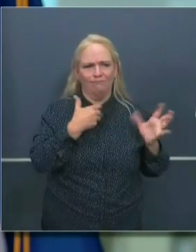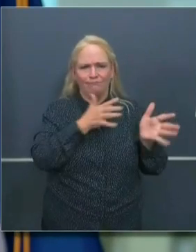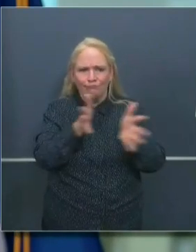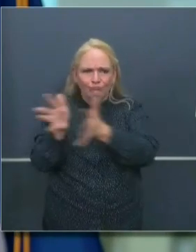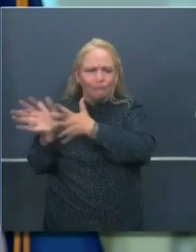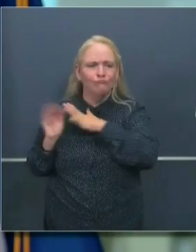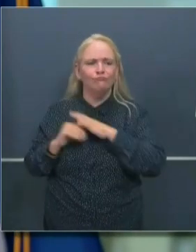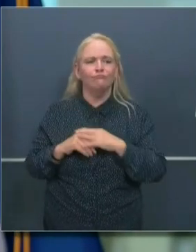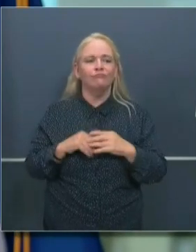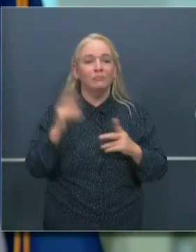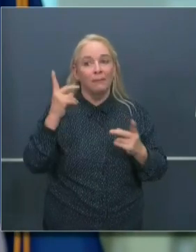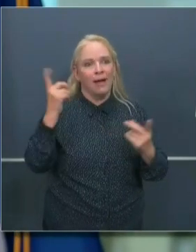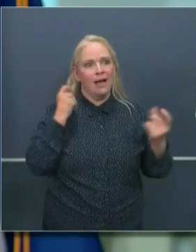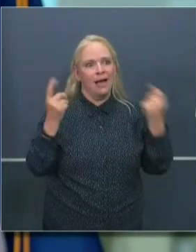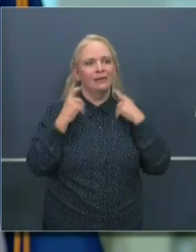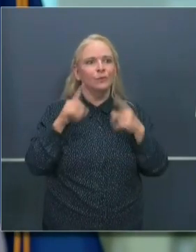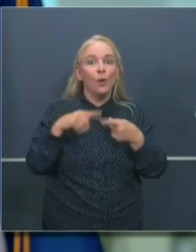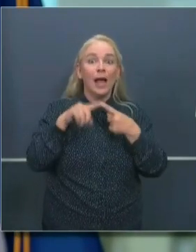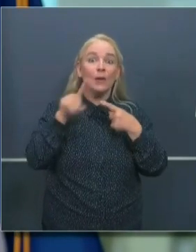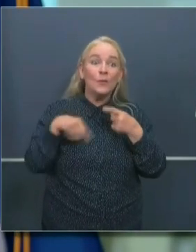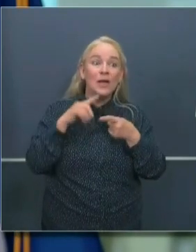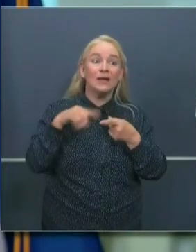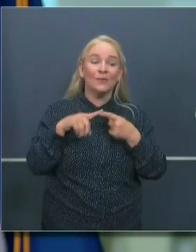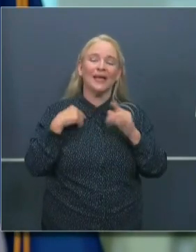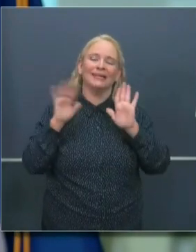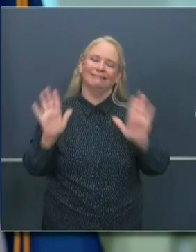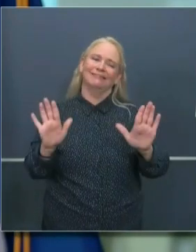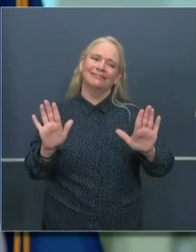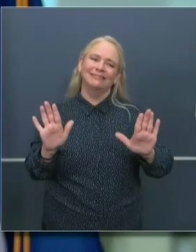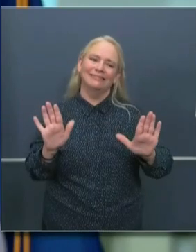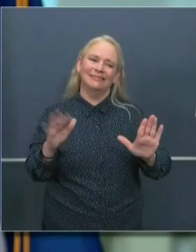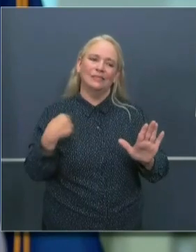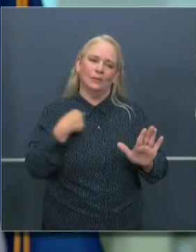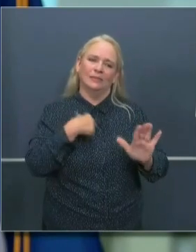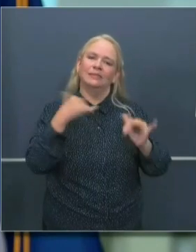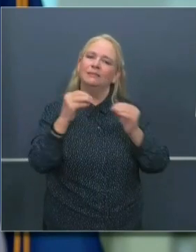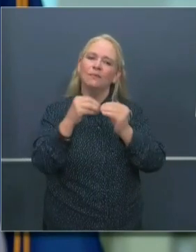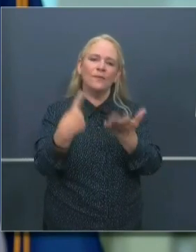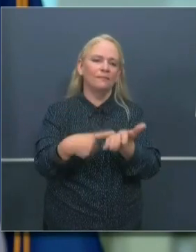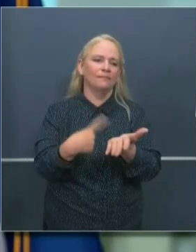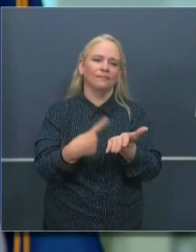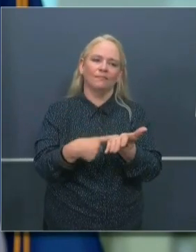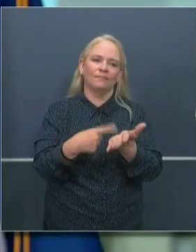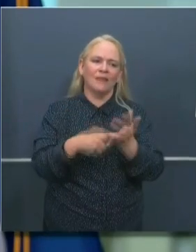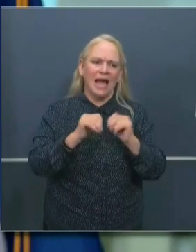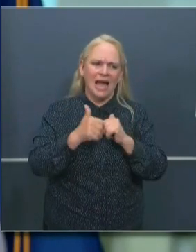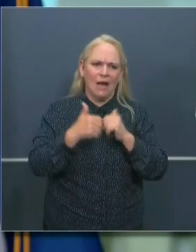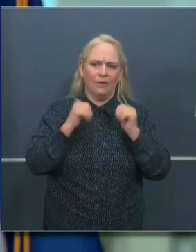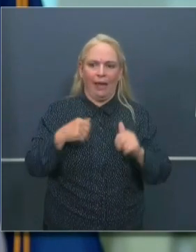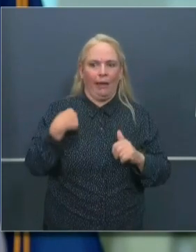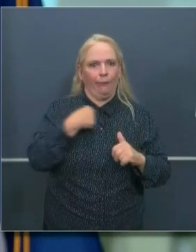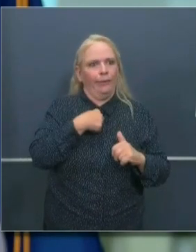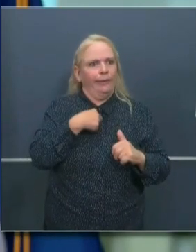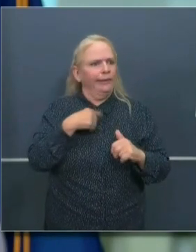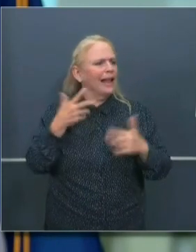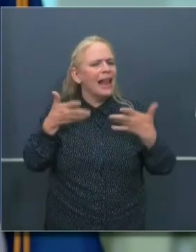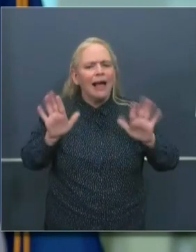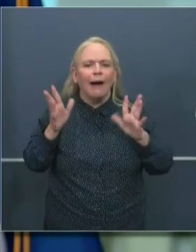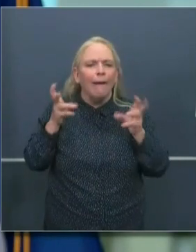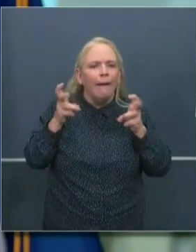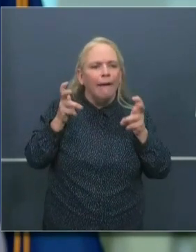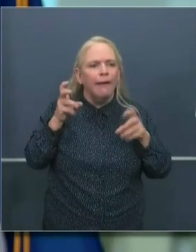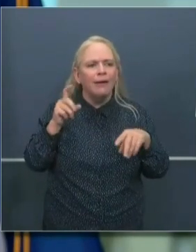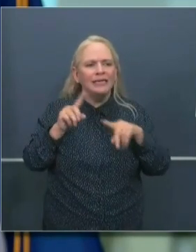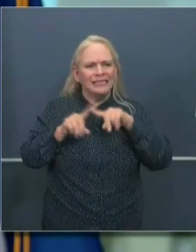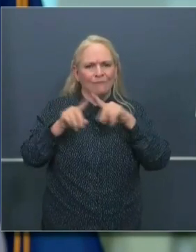when, not how. We need to have a deeper conversation about how to safely reopen. And that's what this public